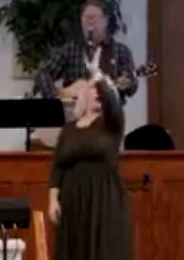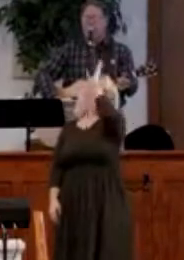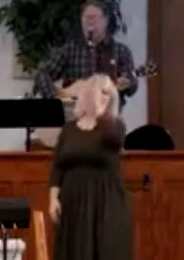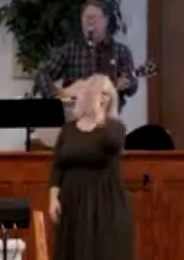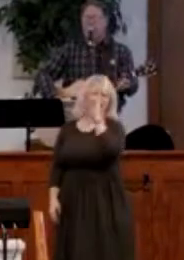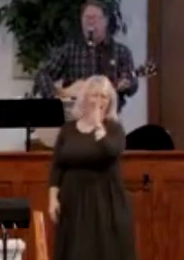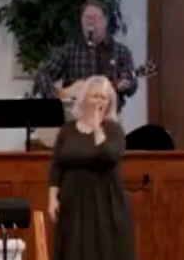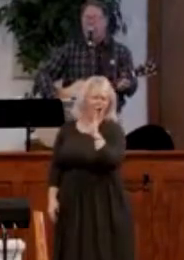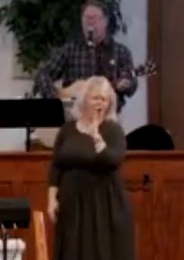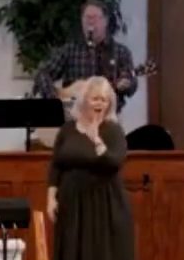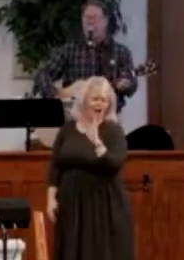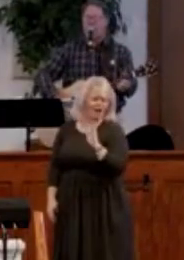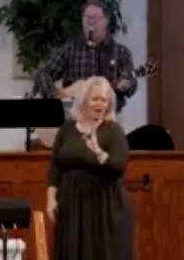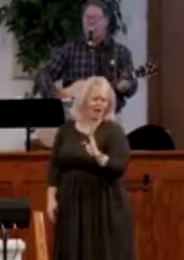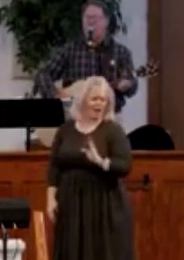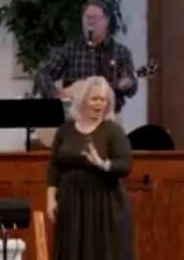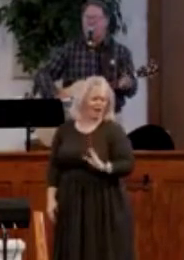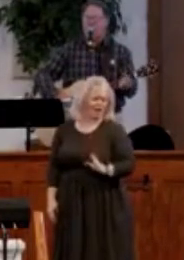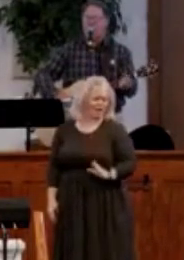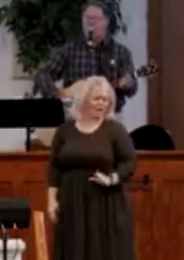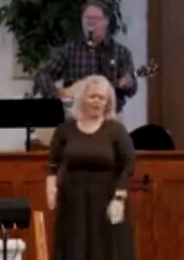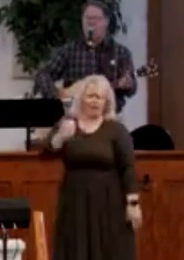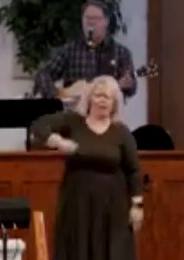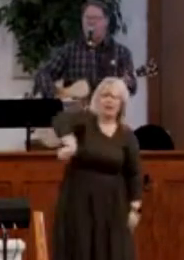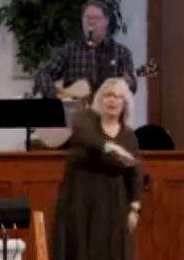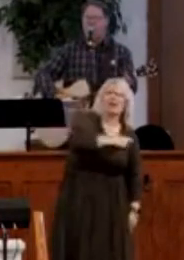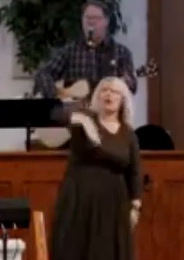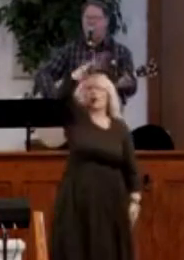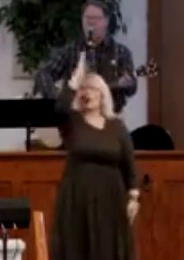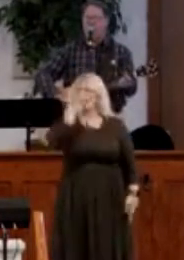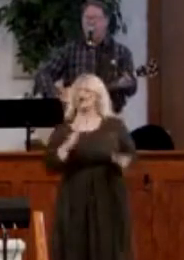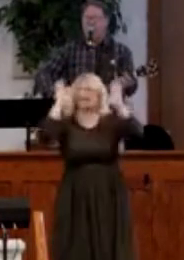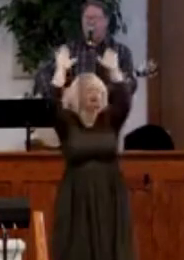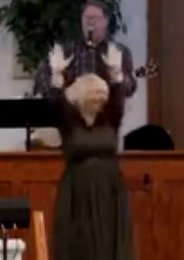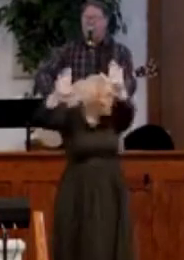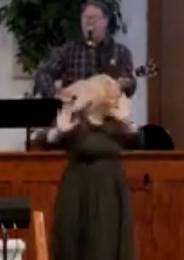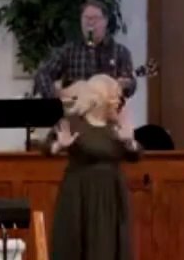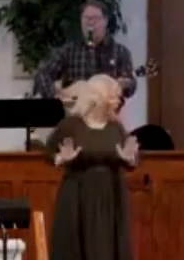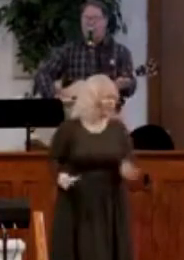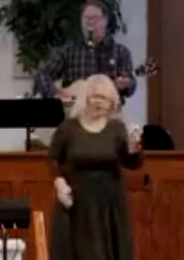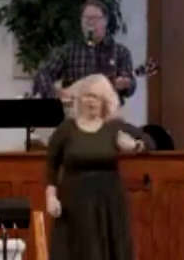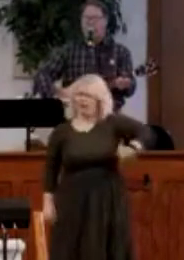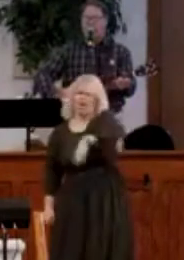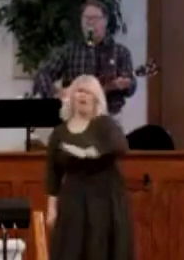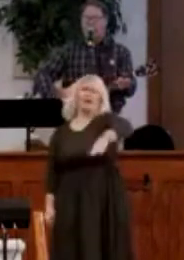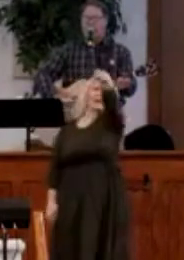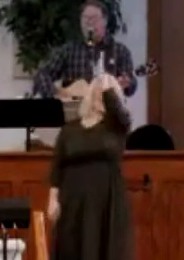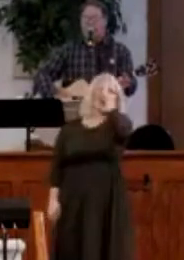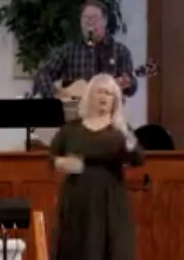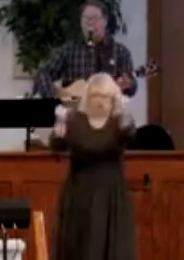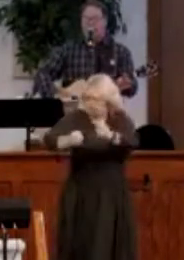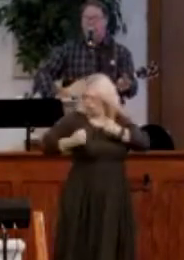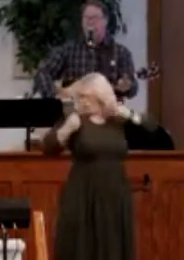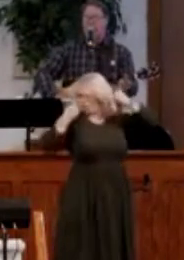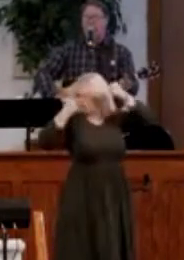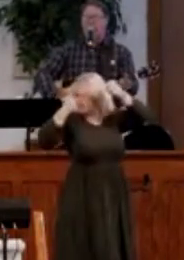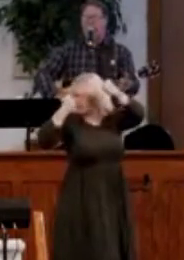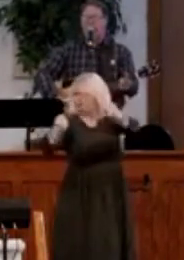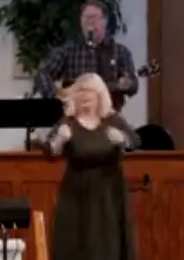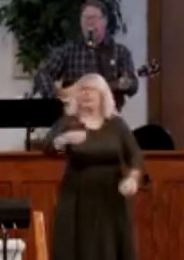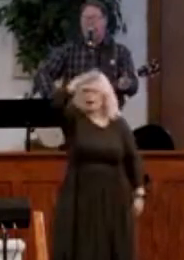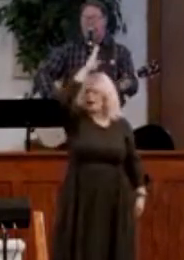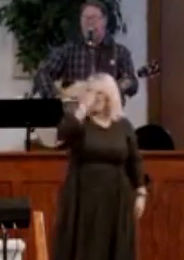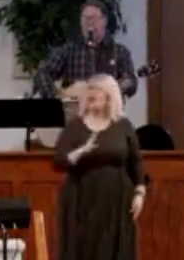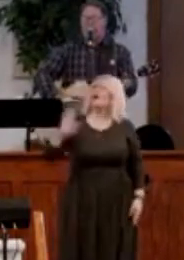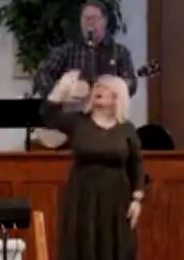Our God, oh, our God is greater, our God is stronger. God, you are